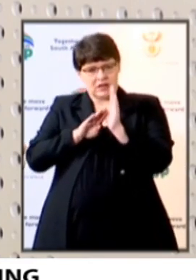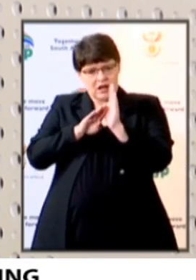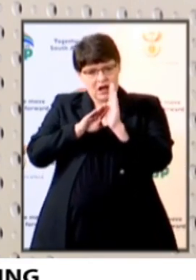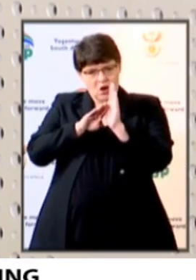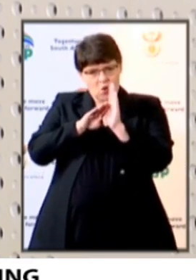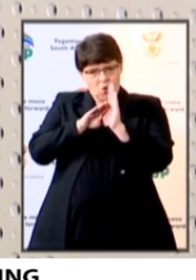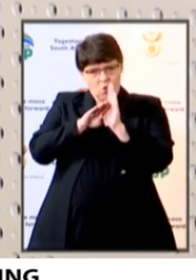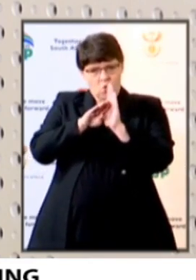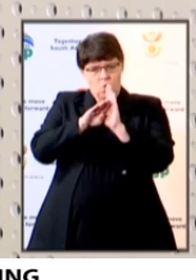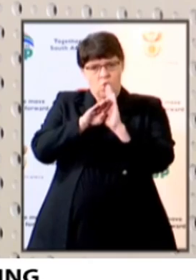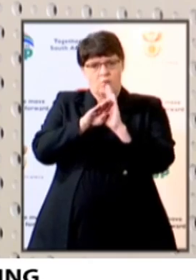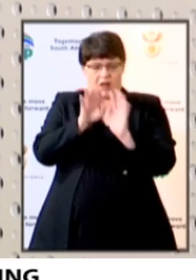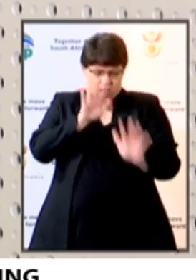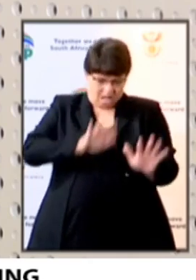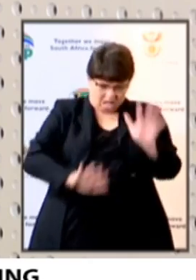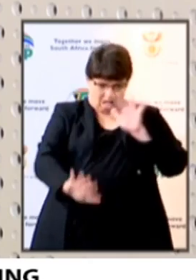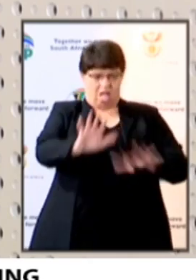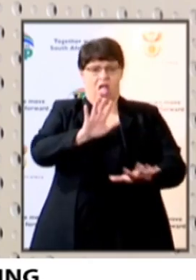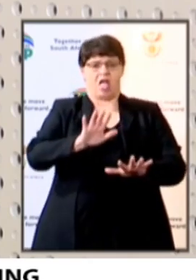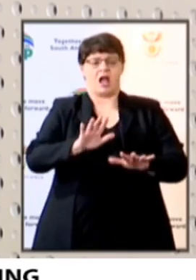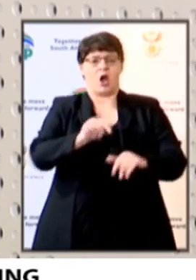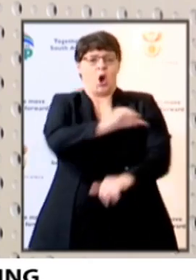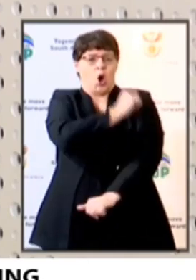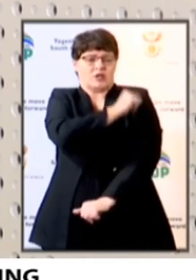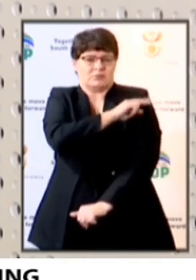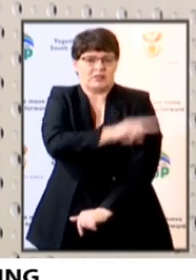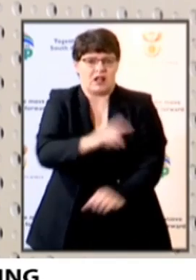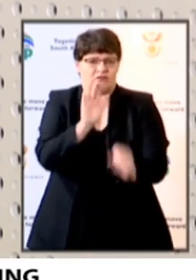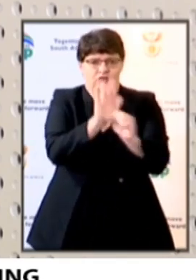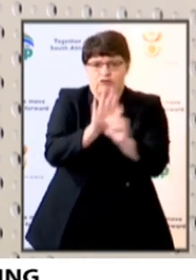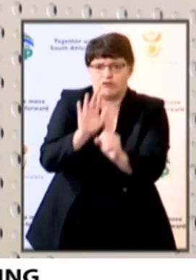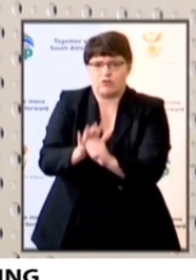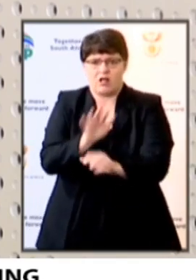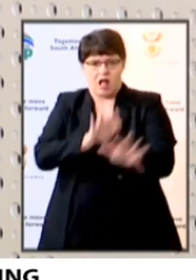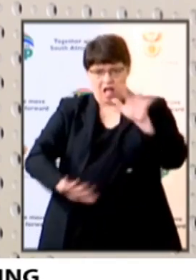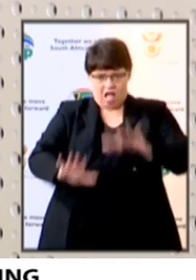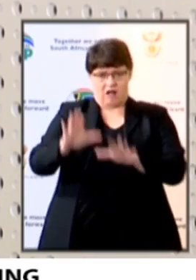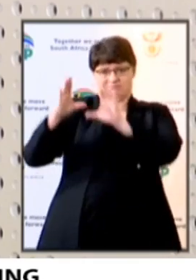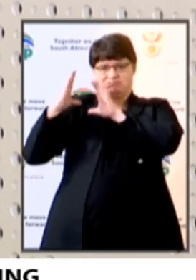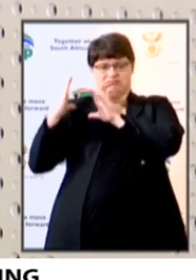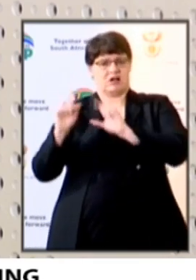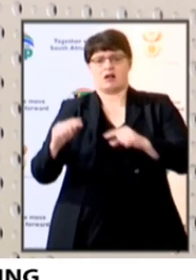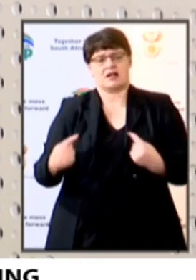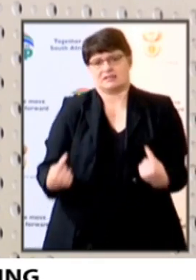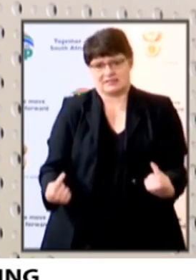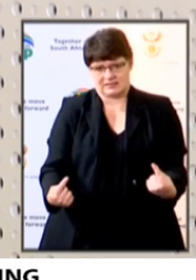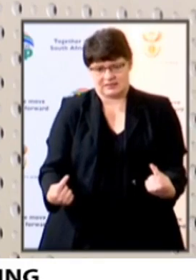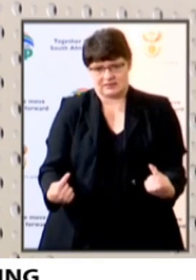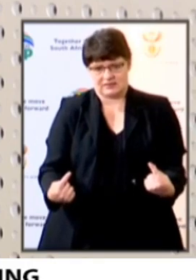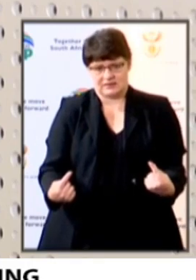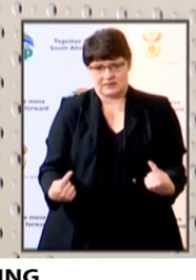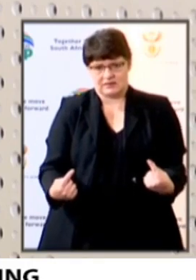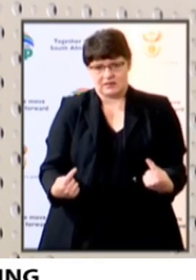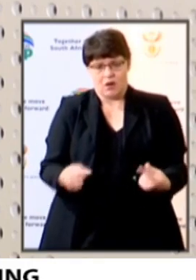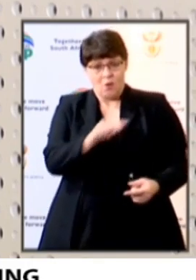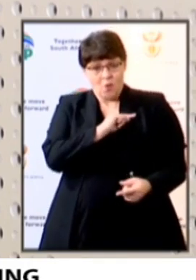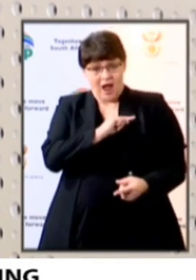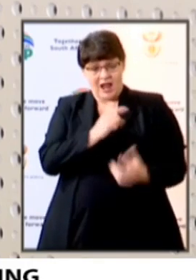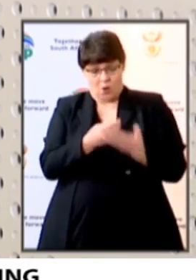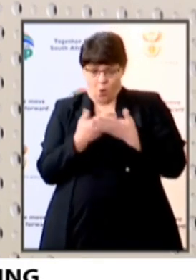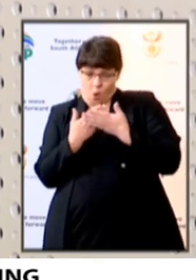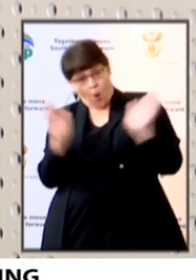not overwhelm our health services. Because if many people get infected at the same